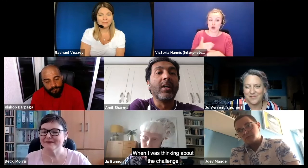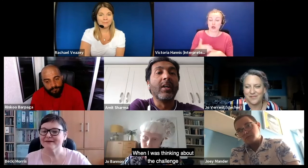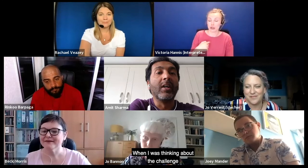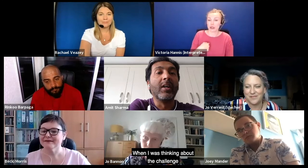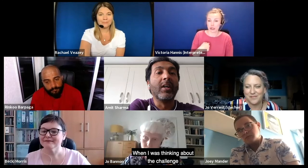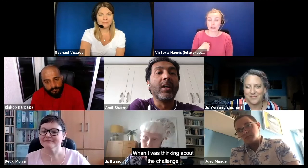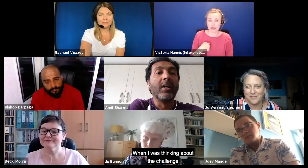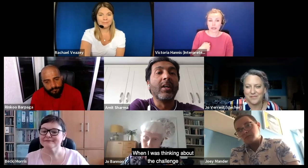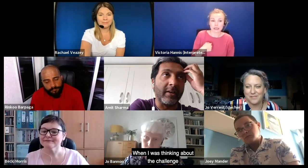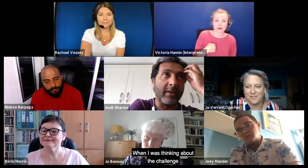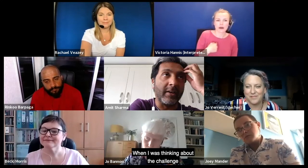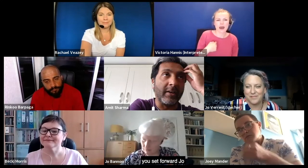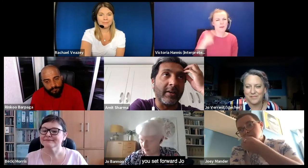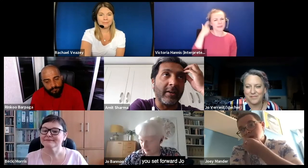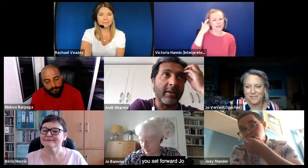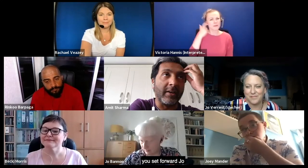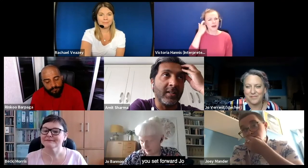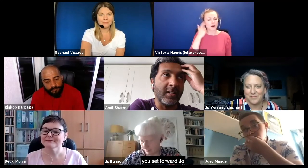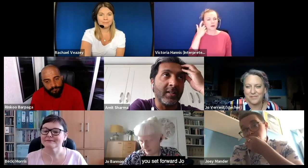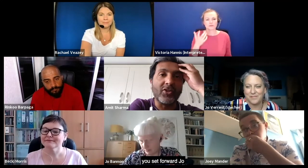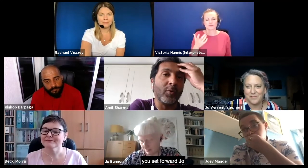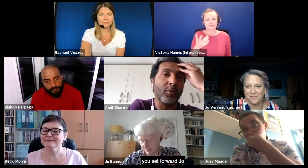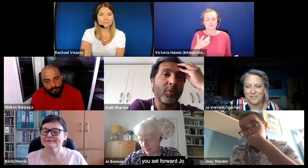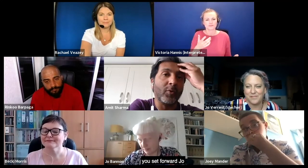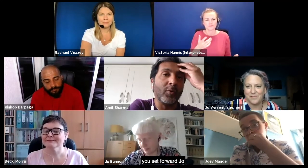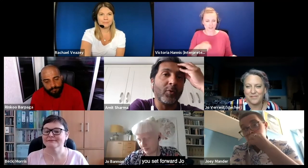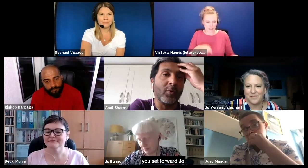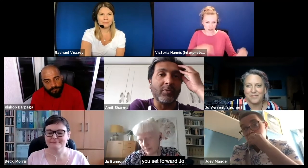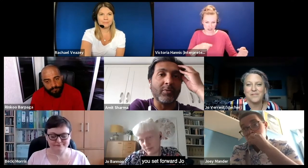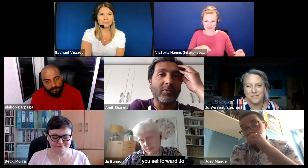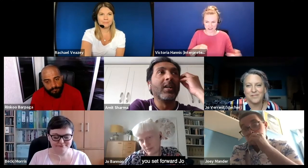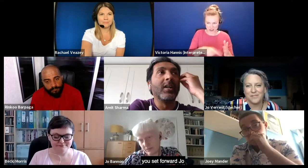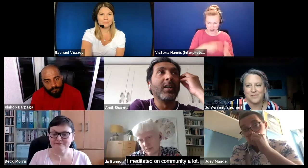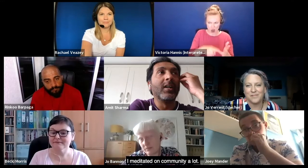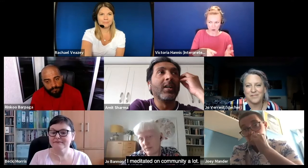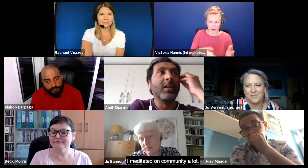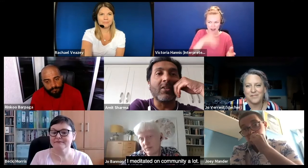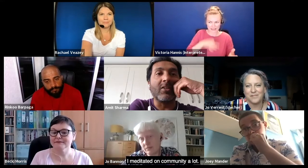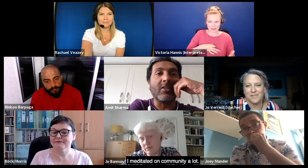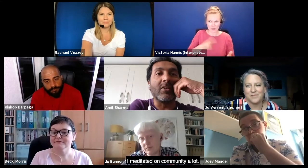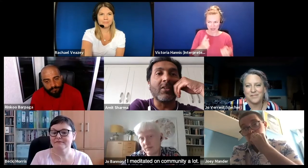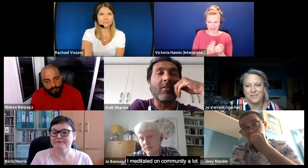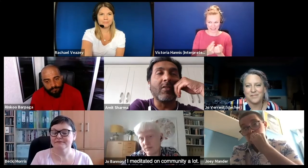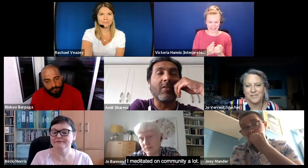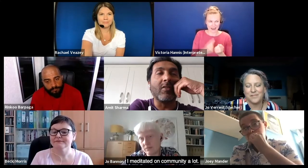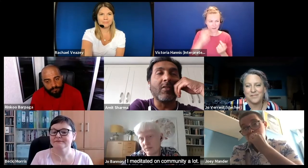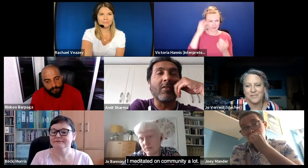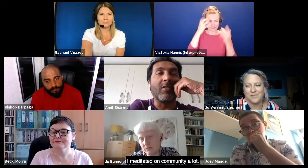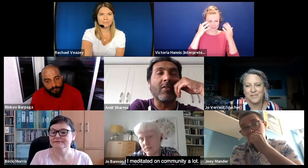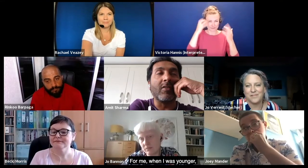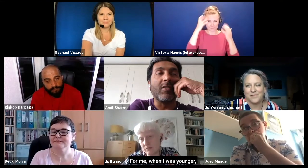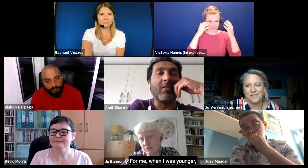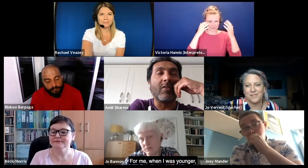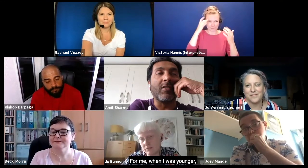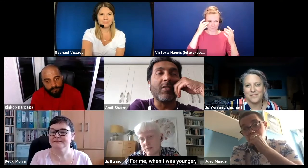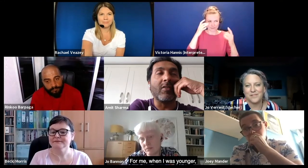about the challenge you set forward, Joe, I meditated on community a lot. And